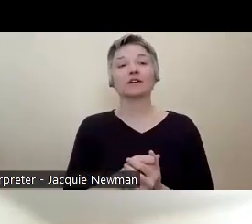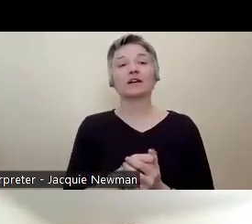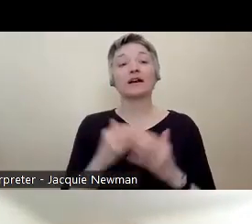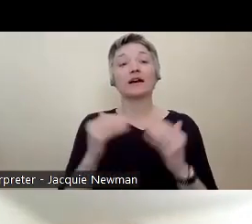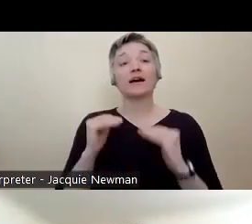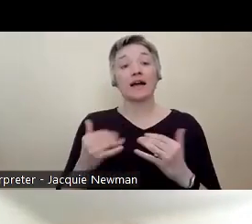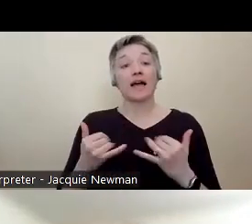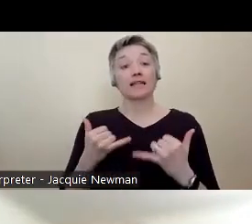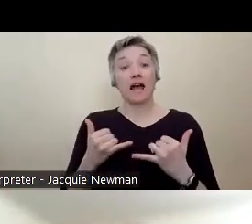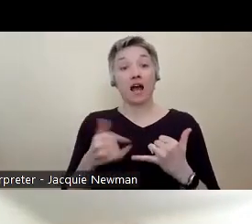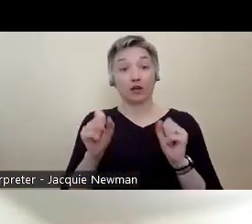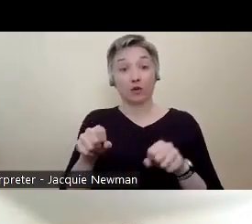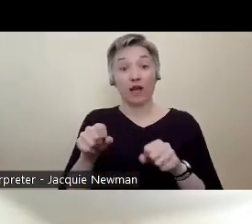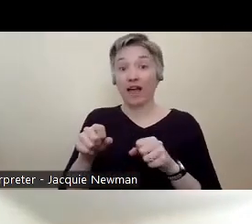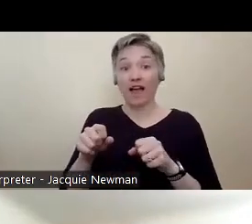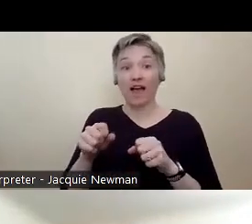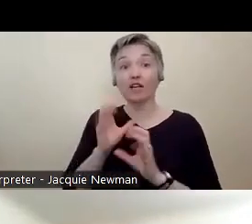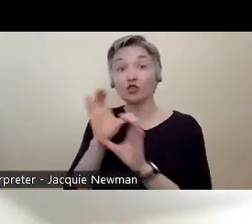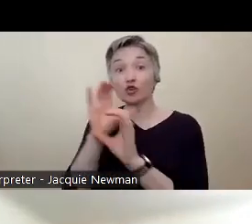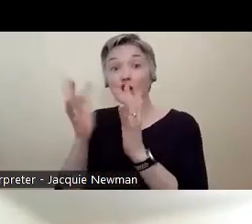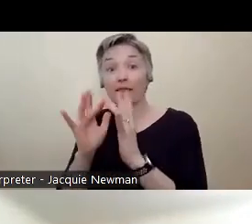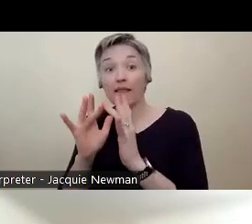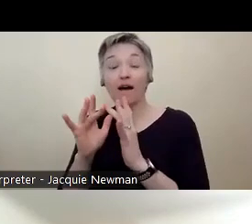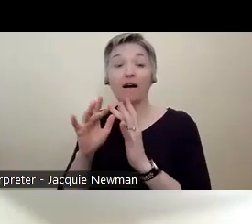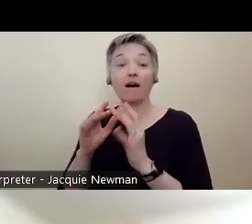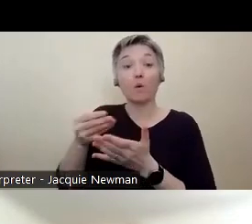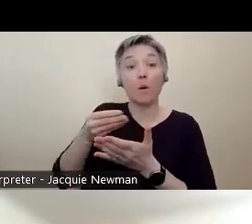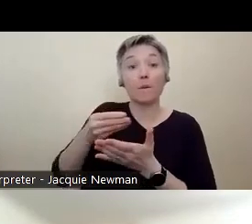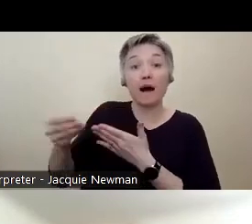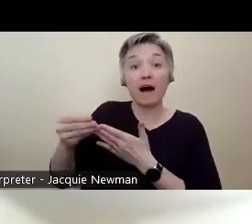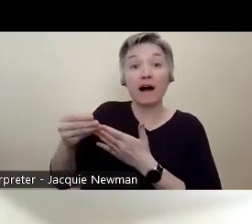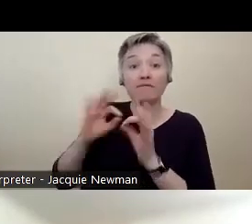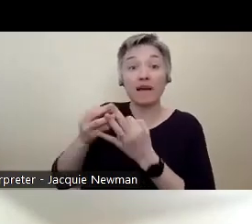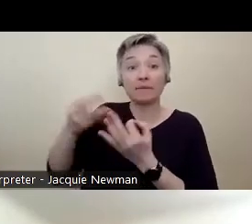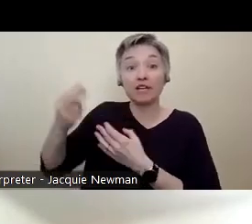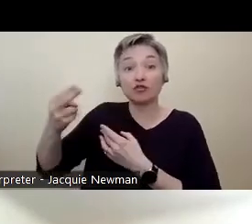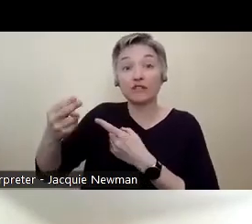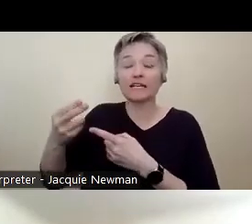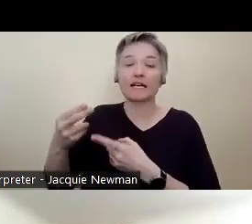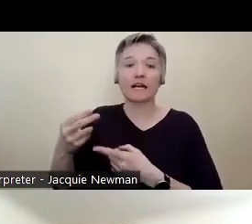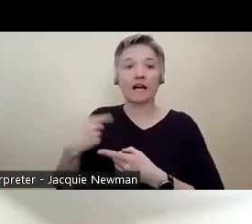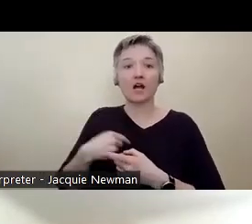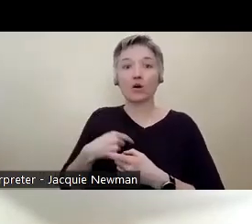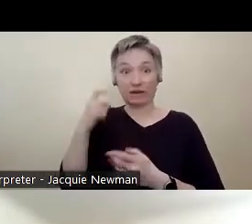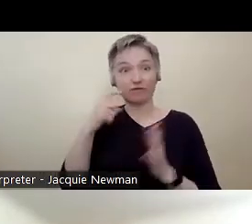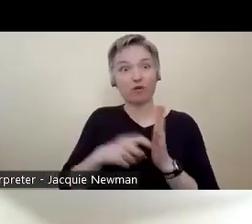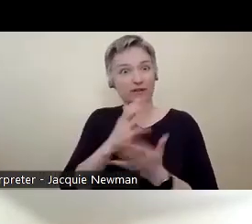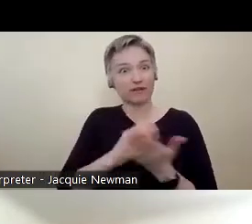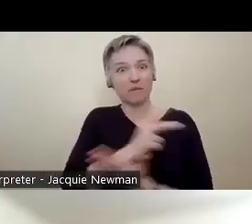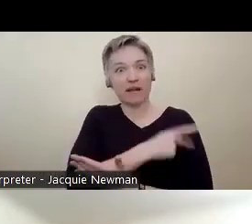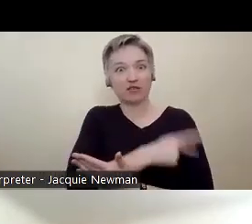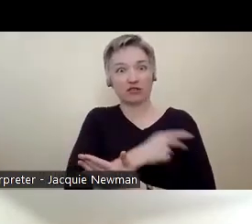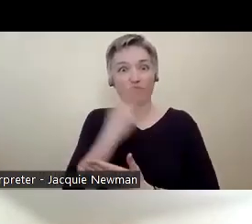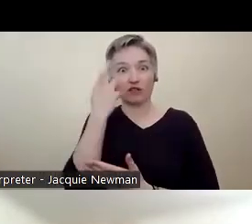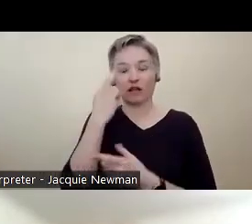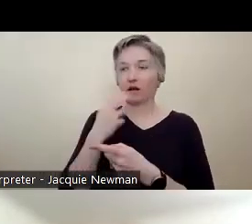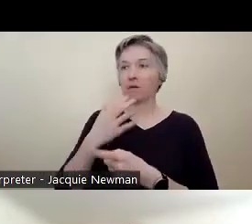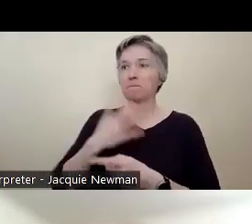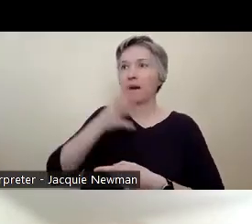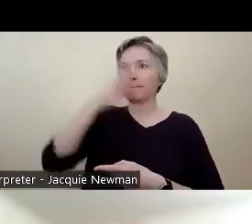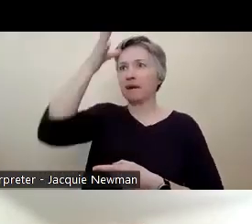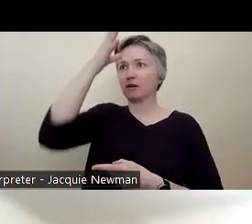commercial ancestry, we've had people find out that relatives were not actually their real parents or siblings, and finding